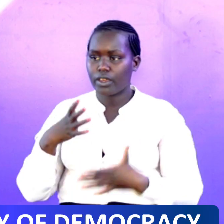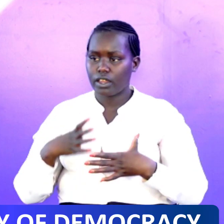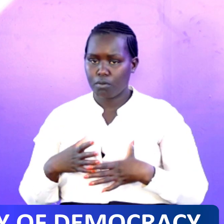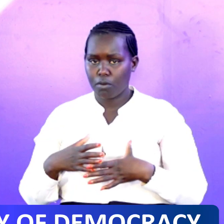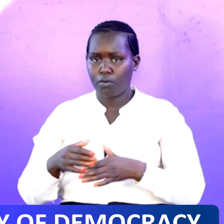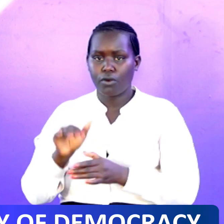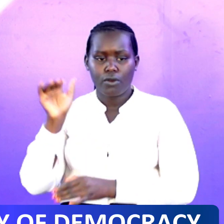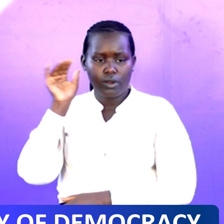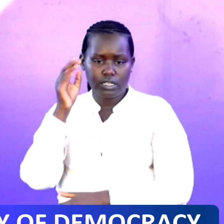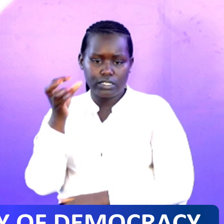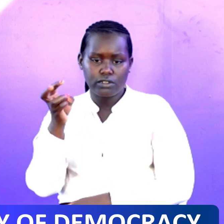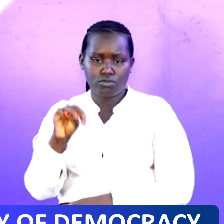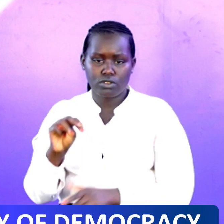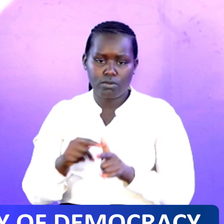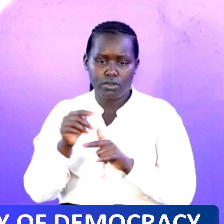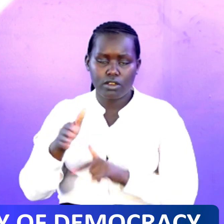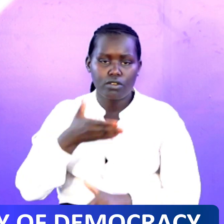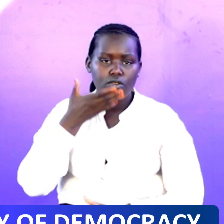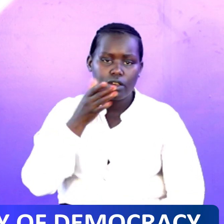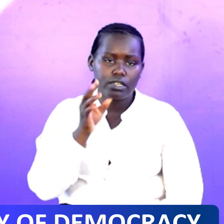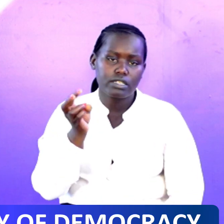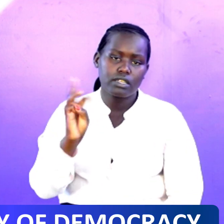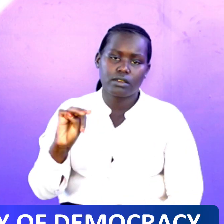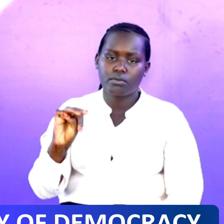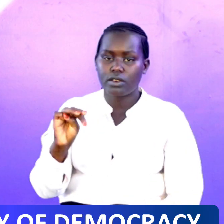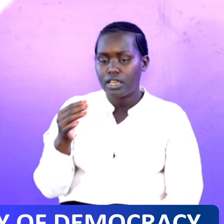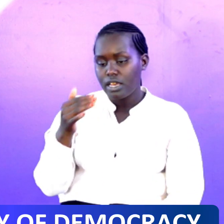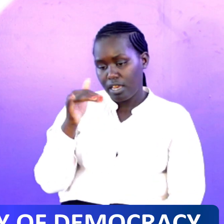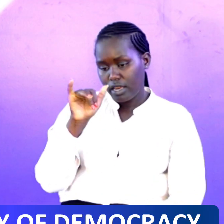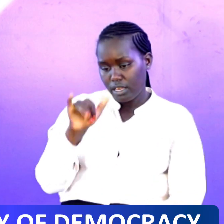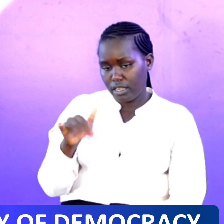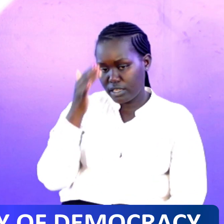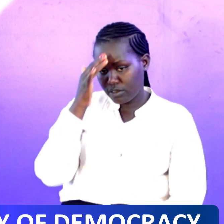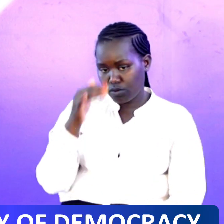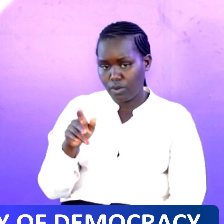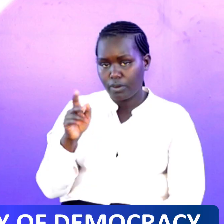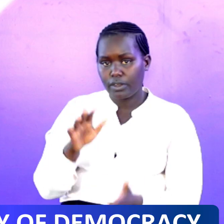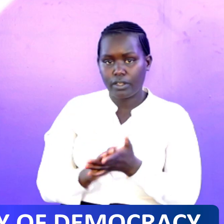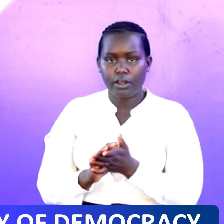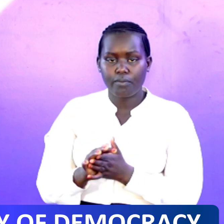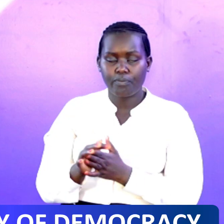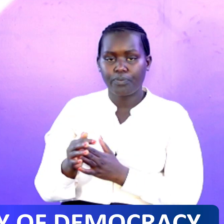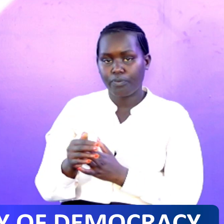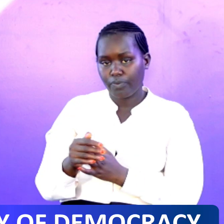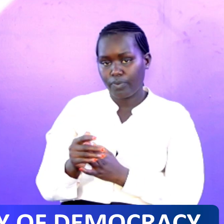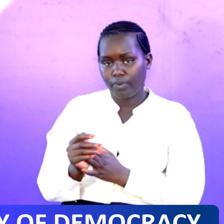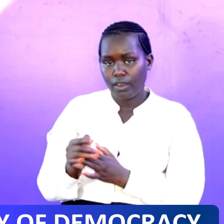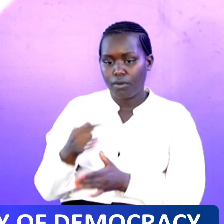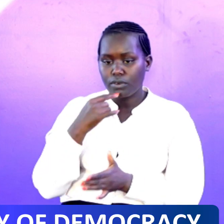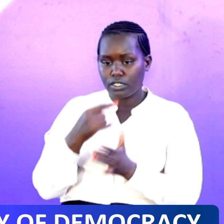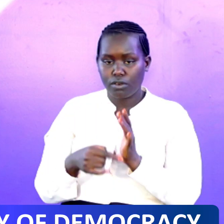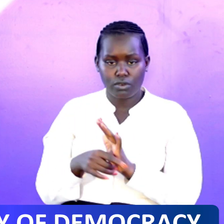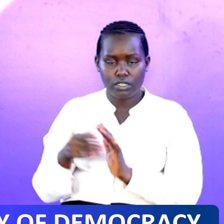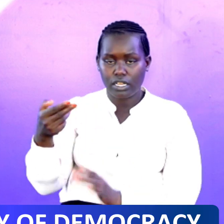you listen to them, then you respond to them. That's why in our philosophy in Hekima we said,